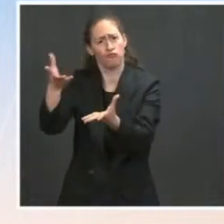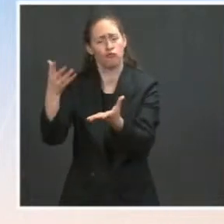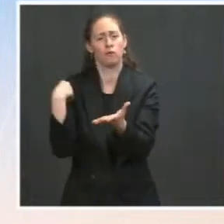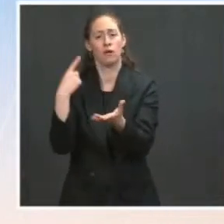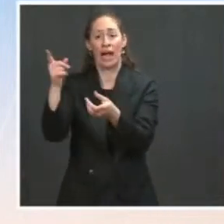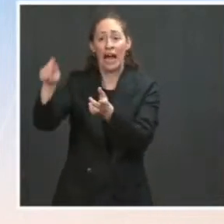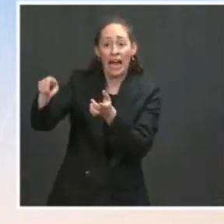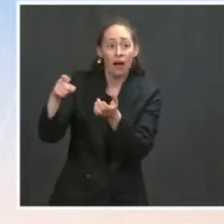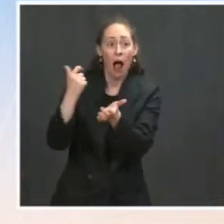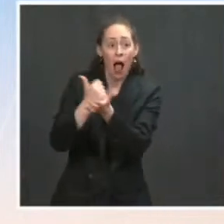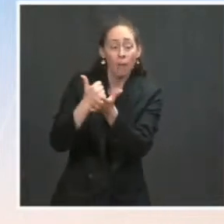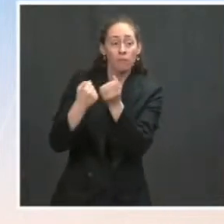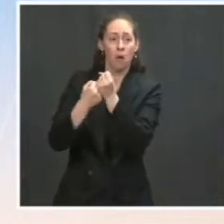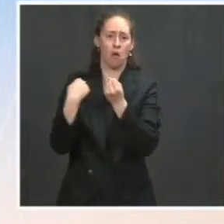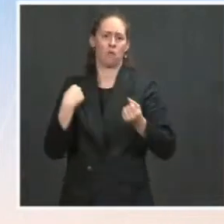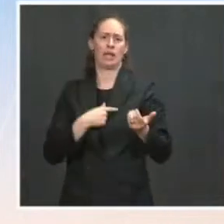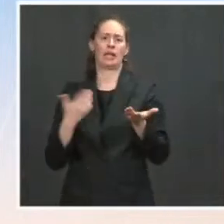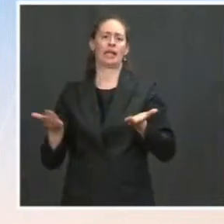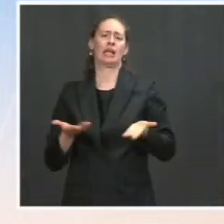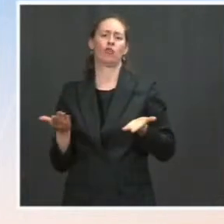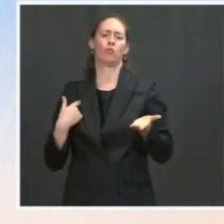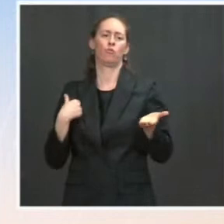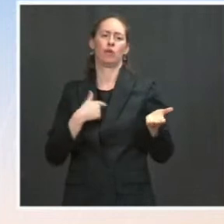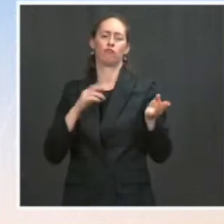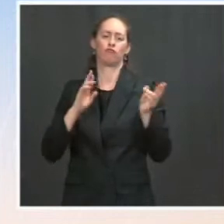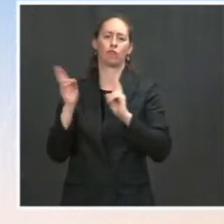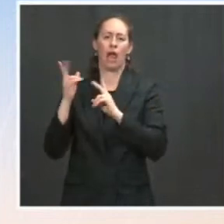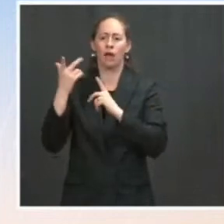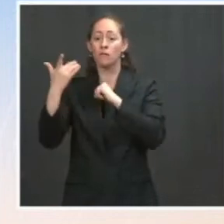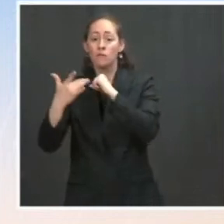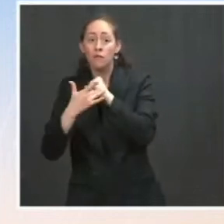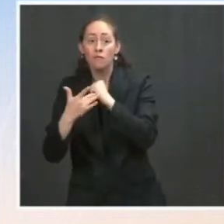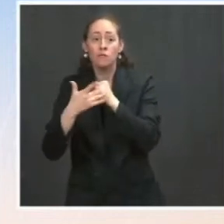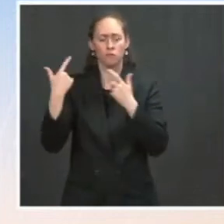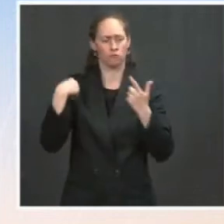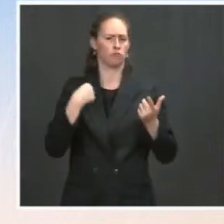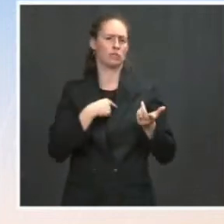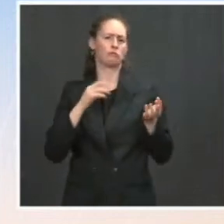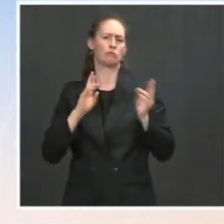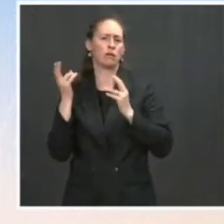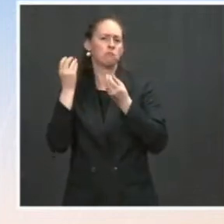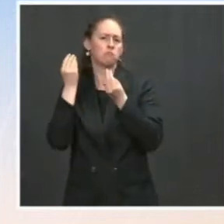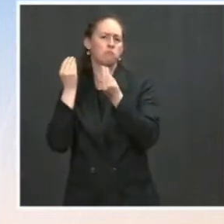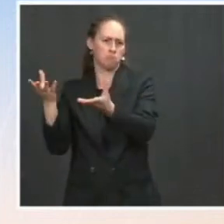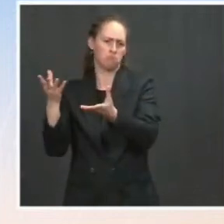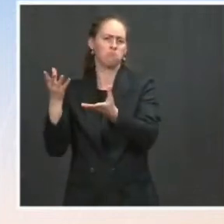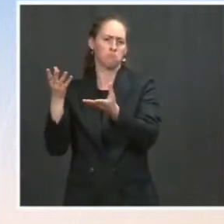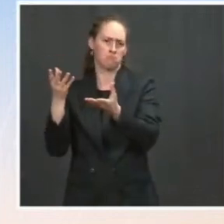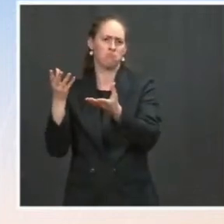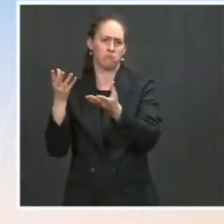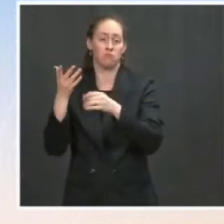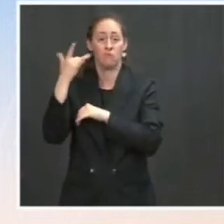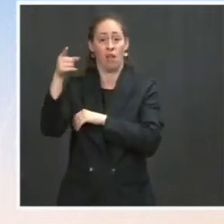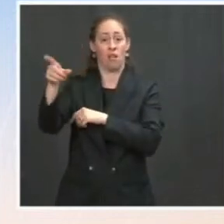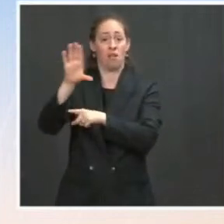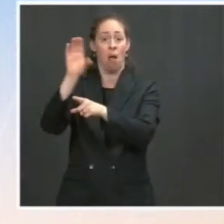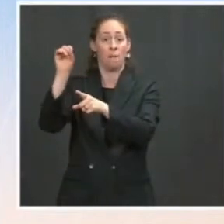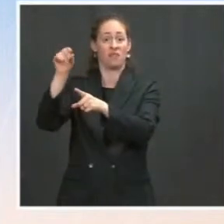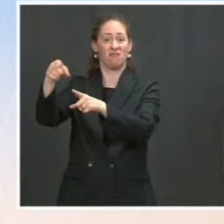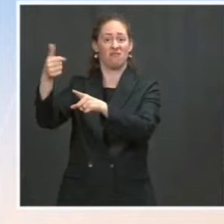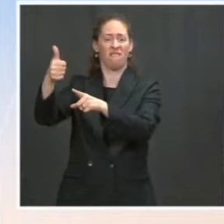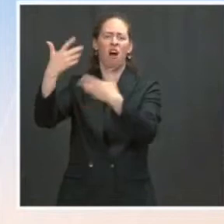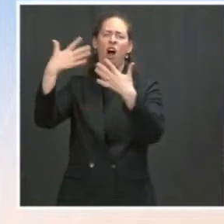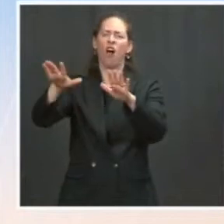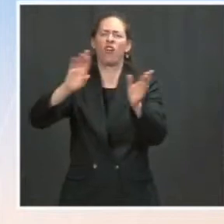government for remediation assistance and technical assistance. We judge that the company said that they have adequate support, and they noted in their public remarks